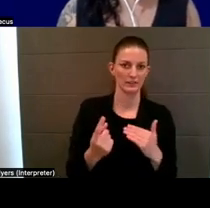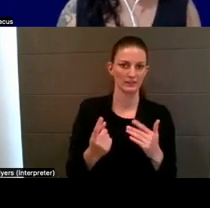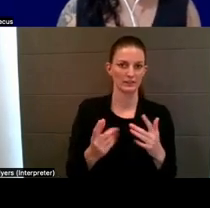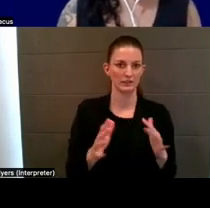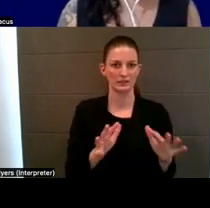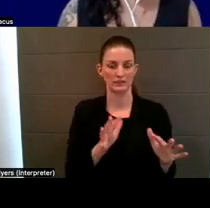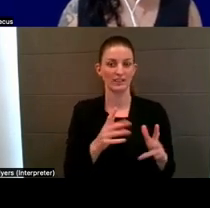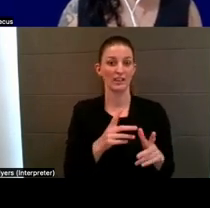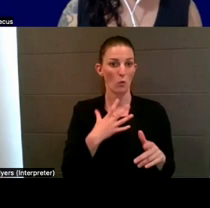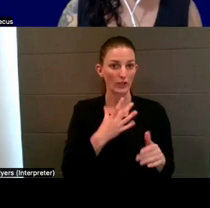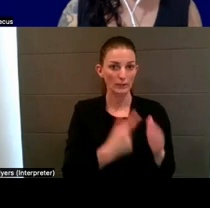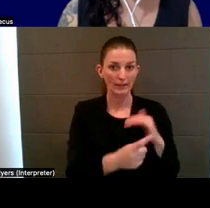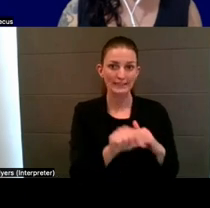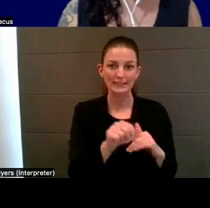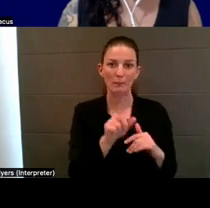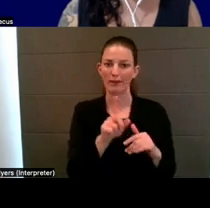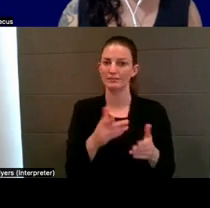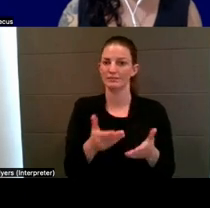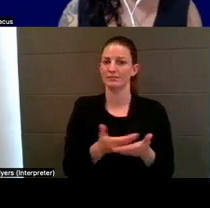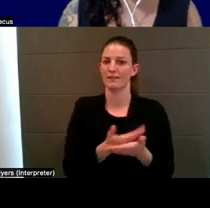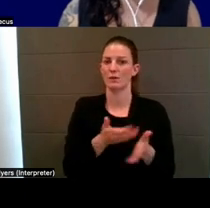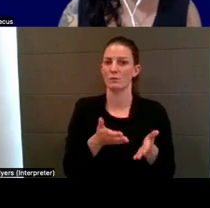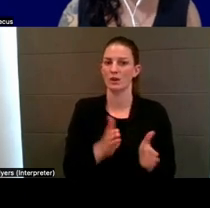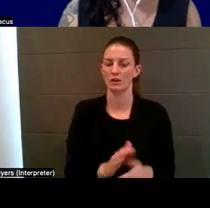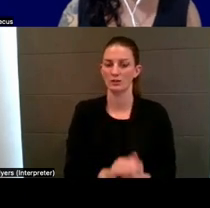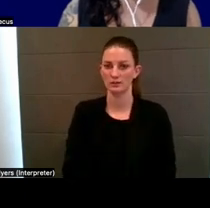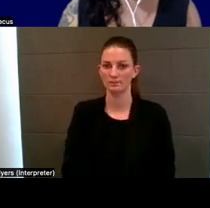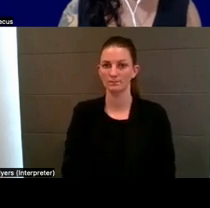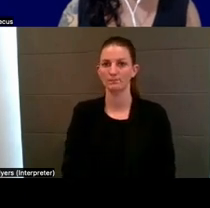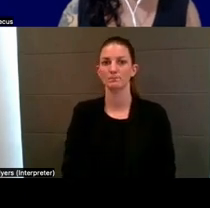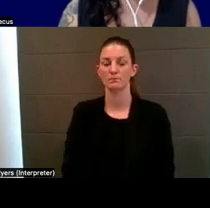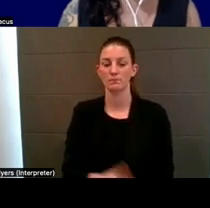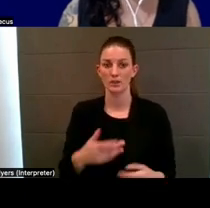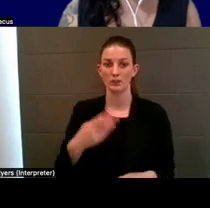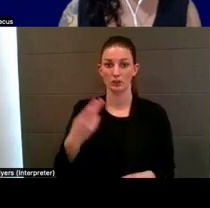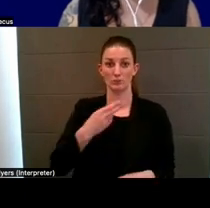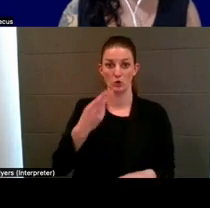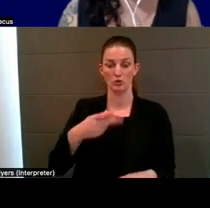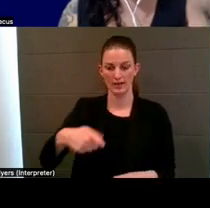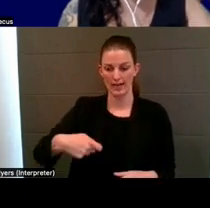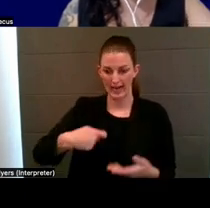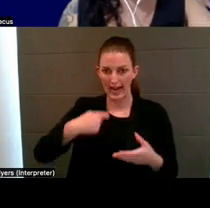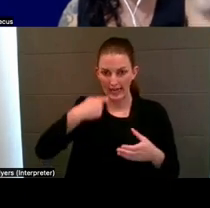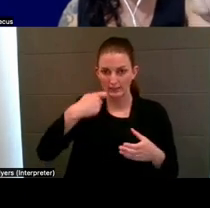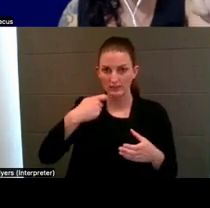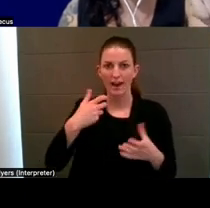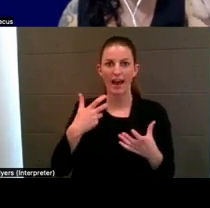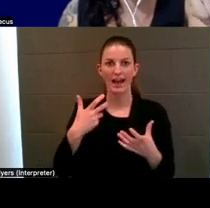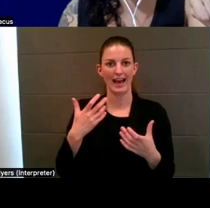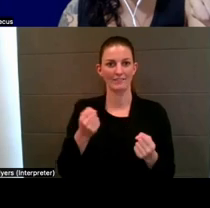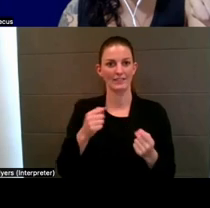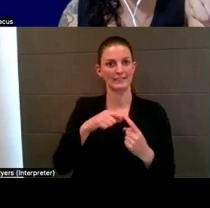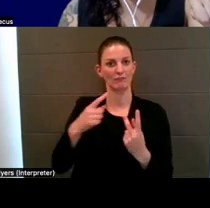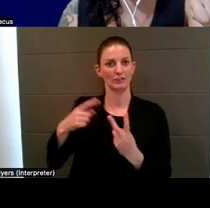So eating from a spoon has multiple parts. You need to be able to load the